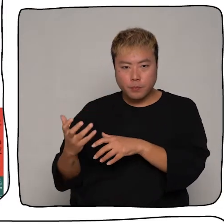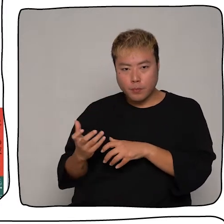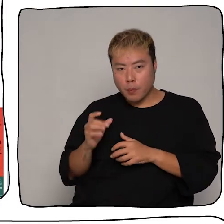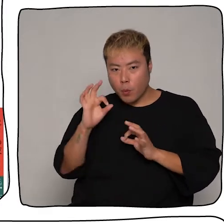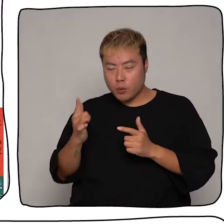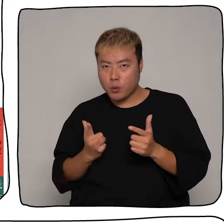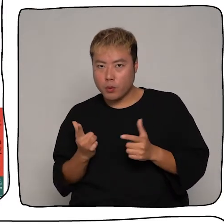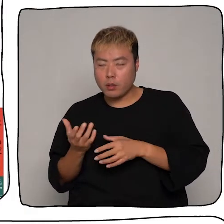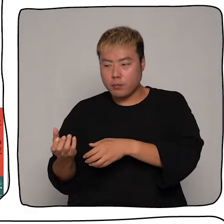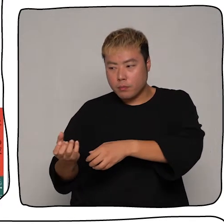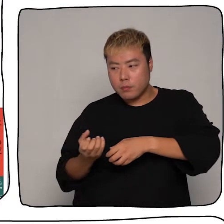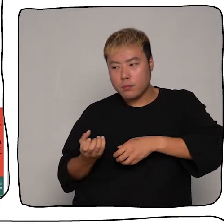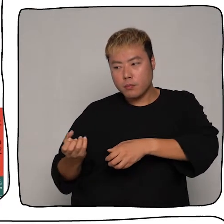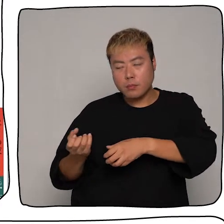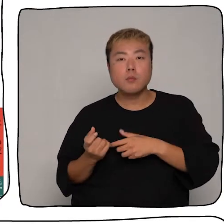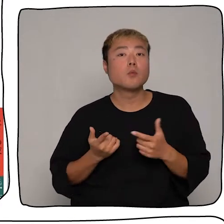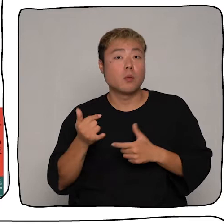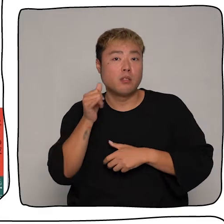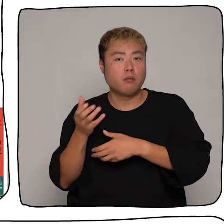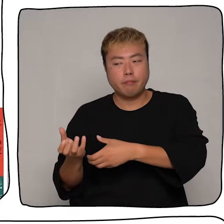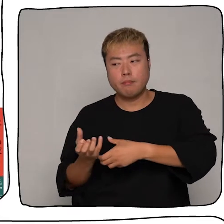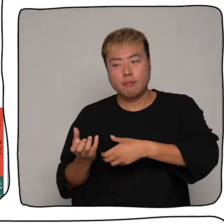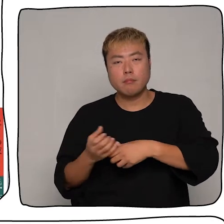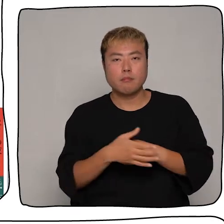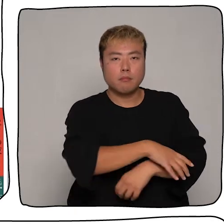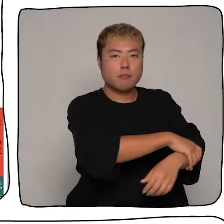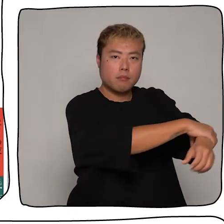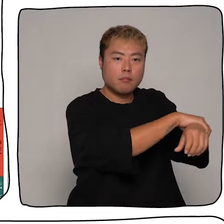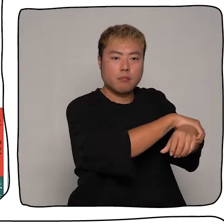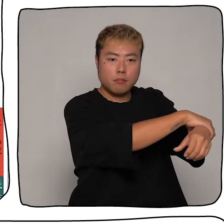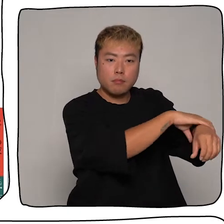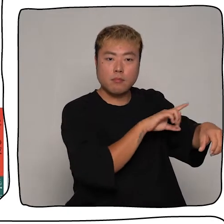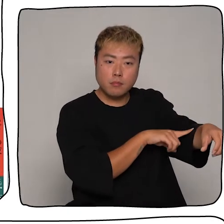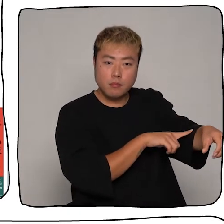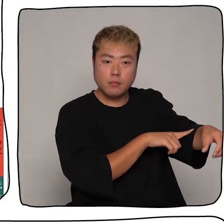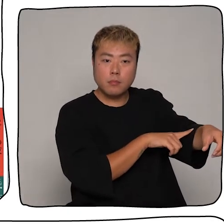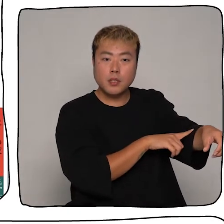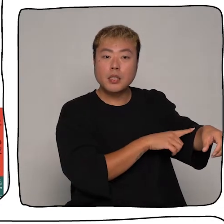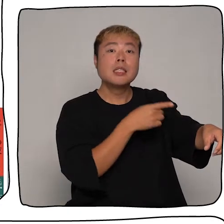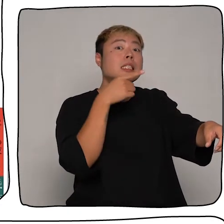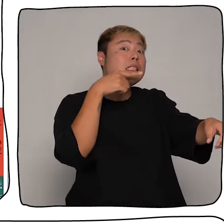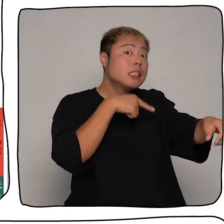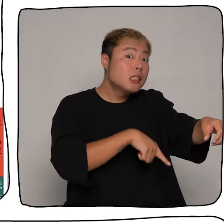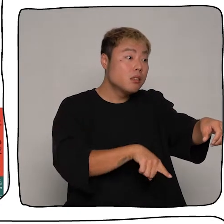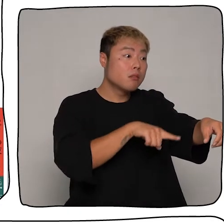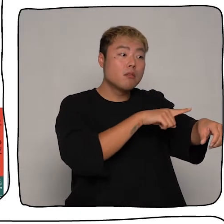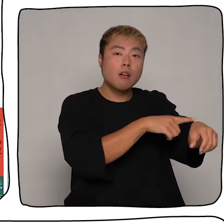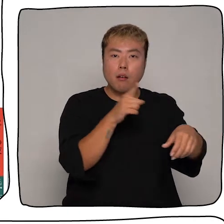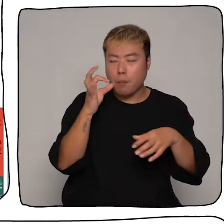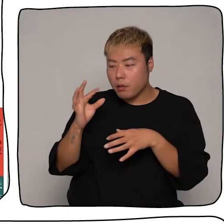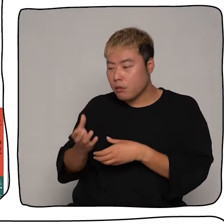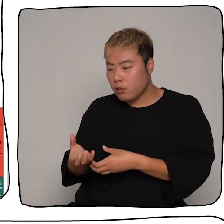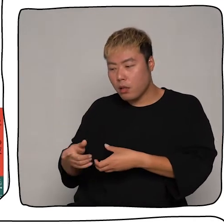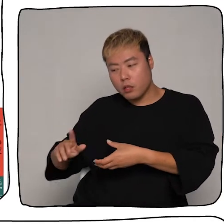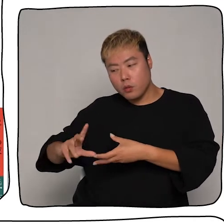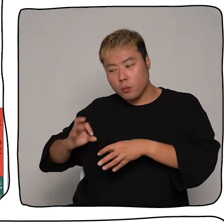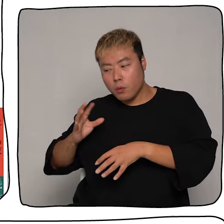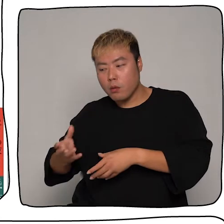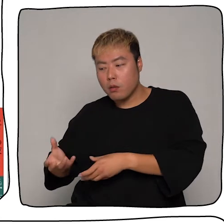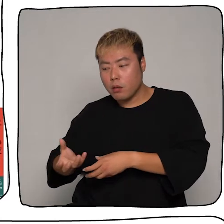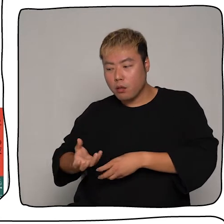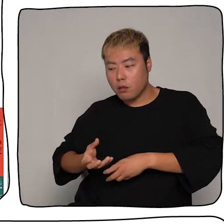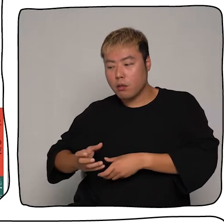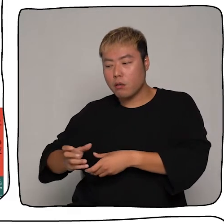extension and muscular tension. And in that sense, my arm extension can be